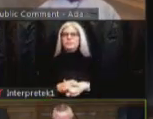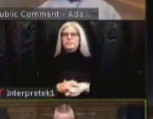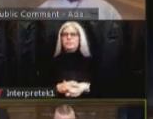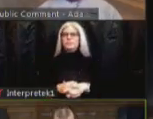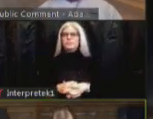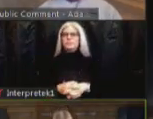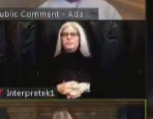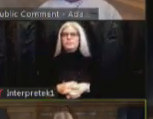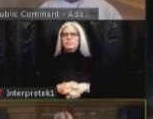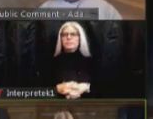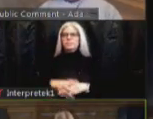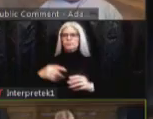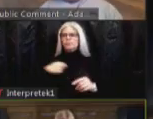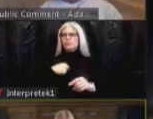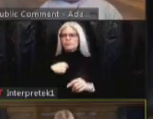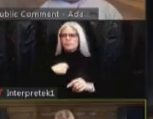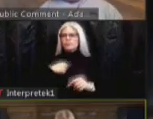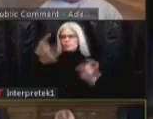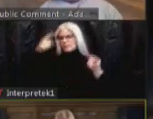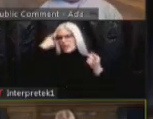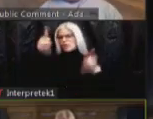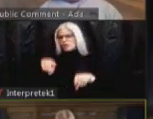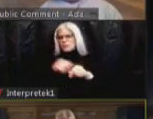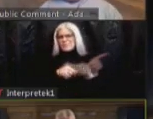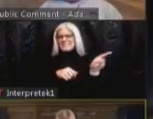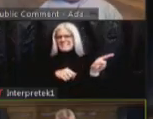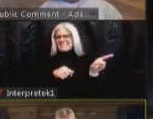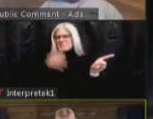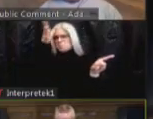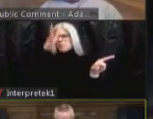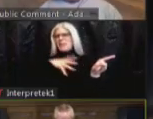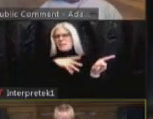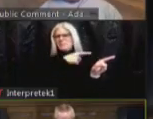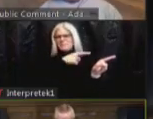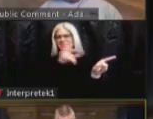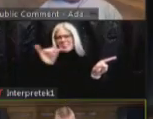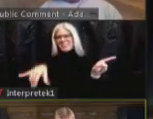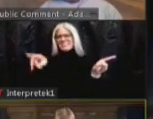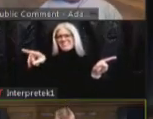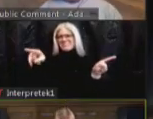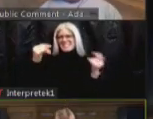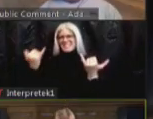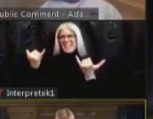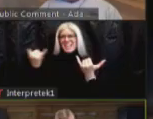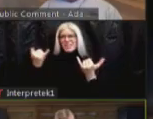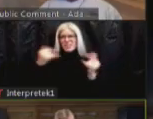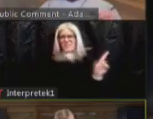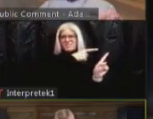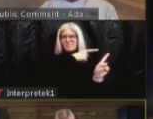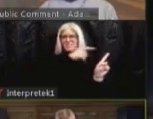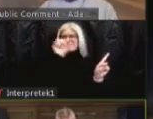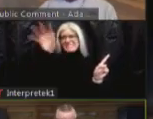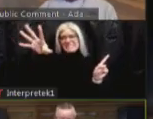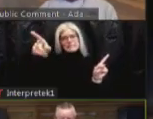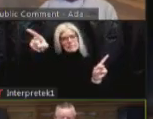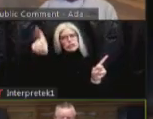with Mr. Clout about this action in which he wants to take an act upon. If